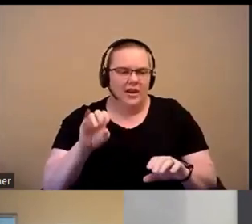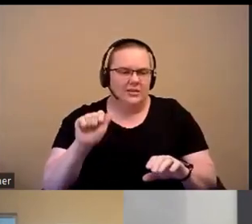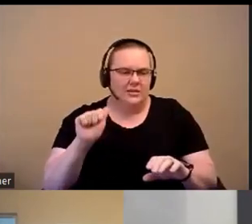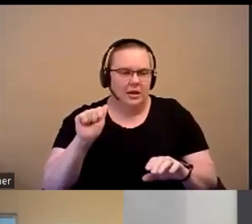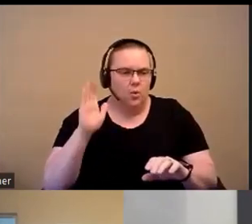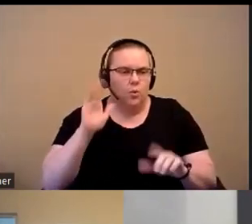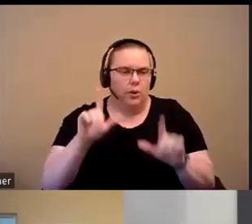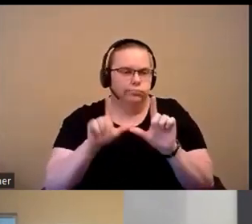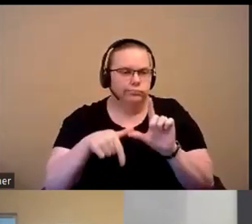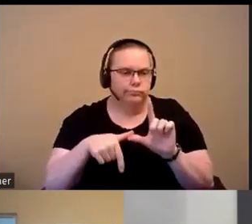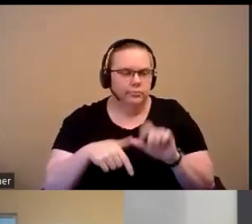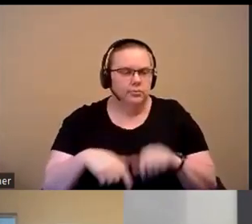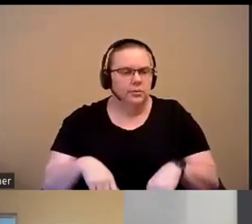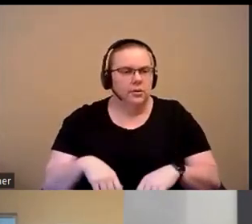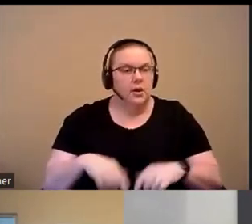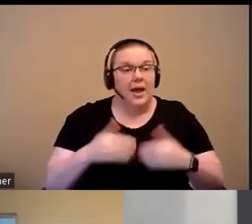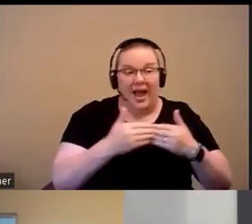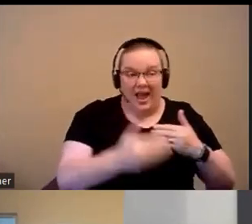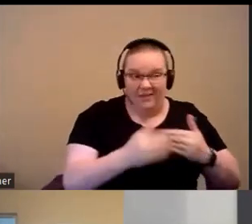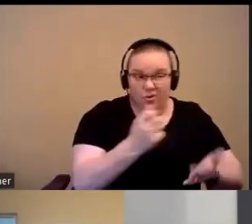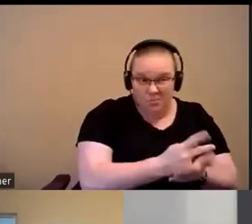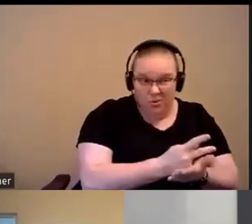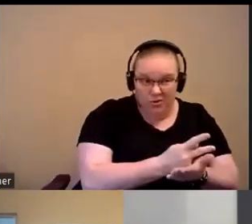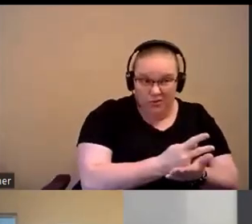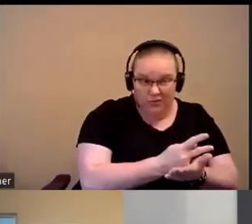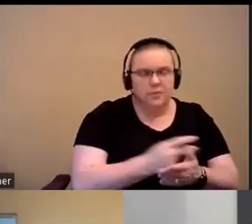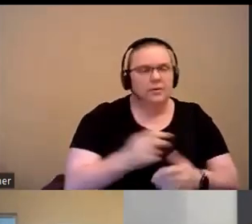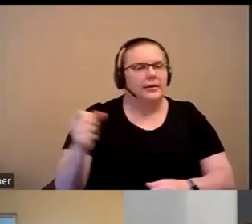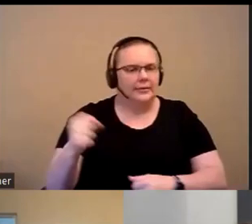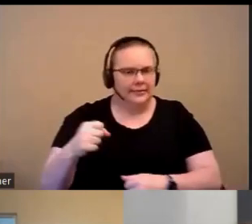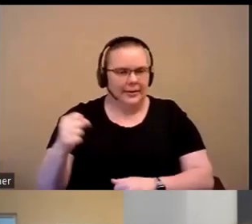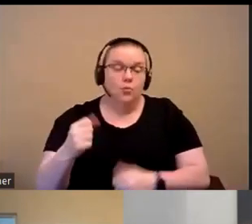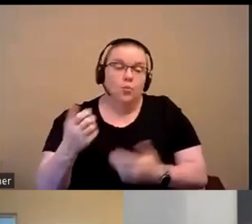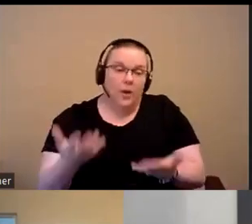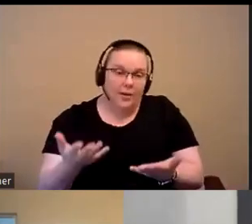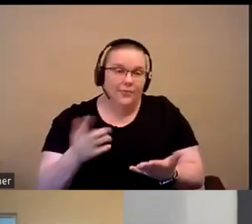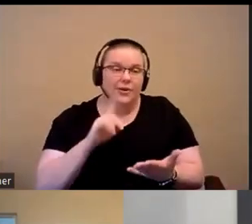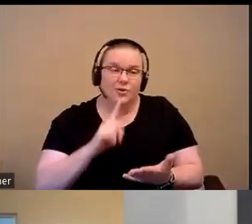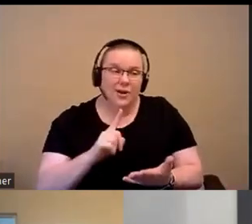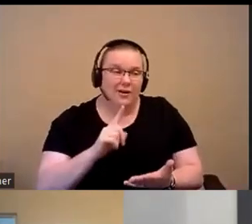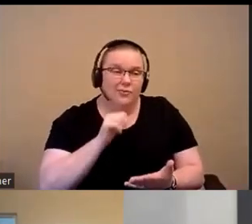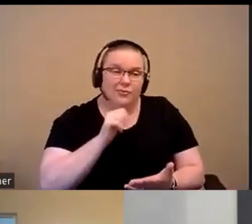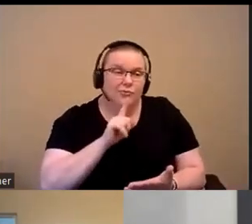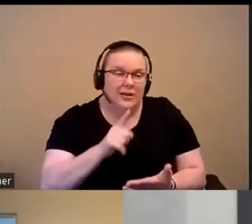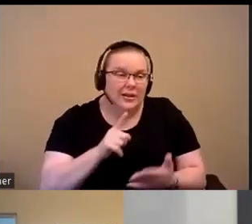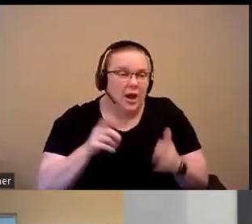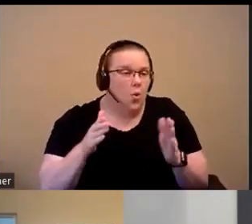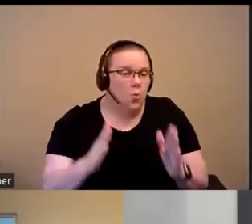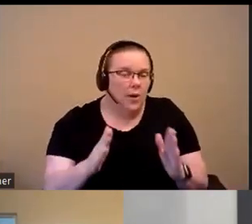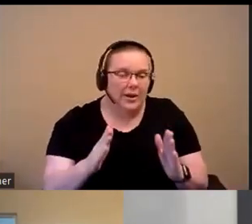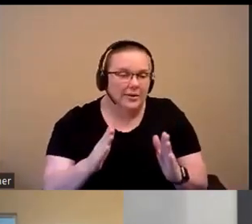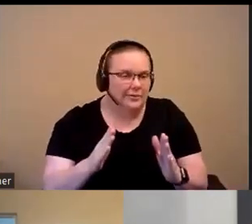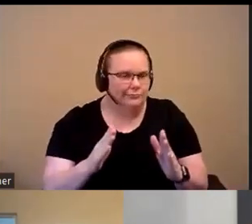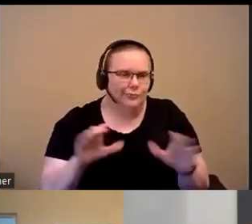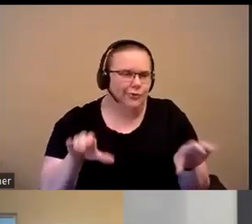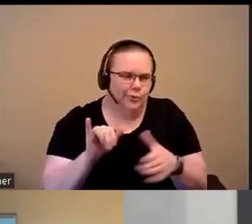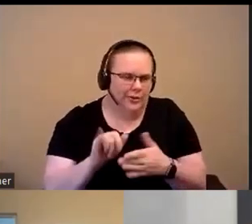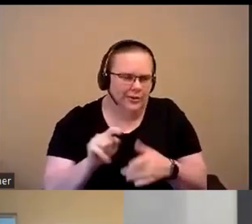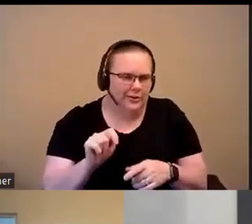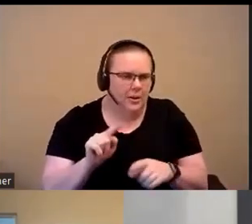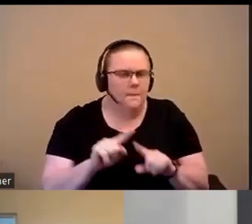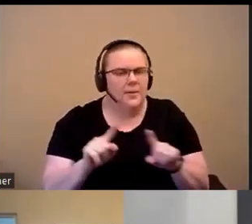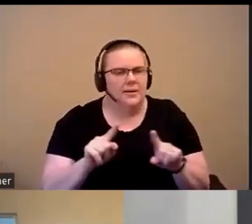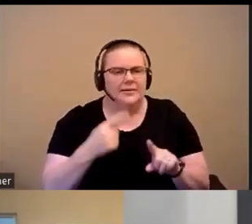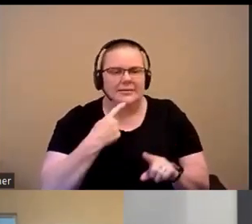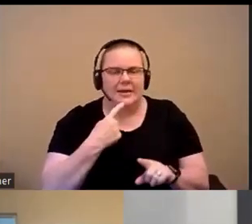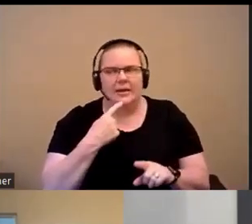it's been approved within the terms? Well, this is the thing. There is no real mechanism to do it. It's just that,